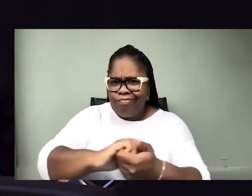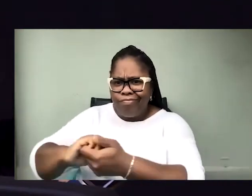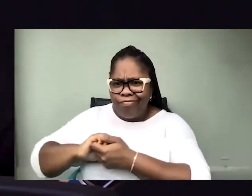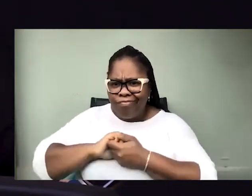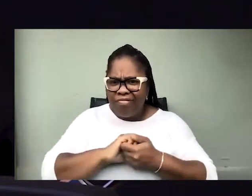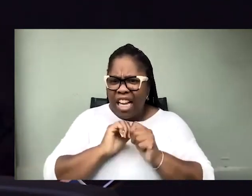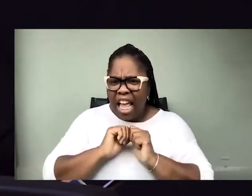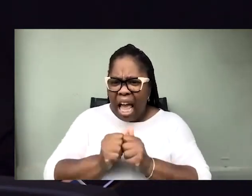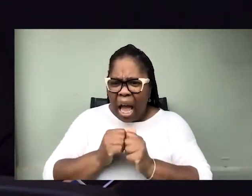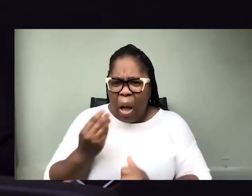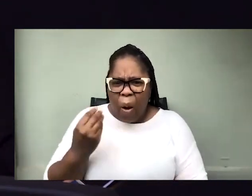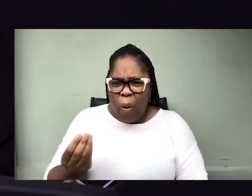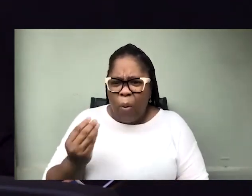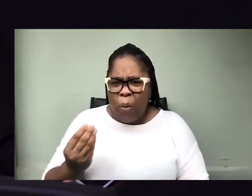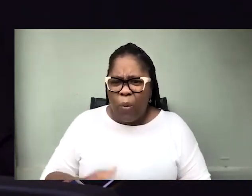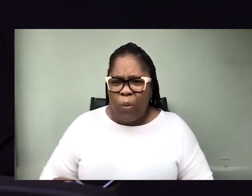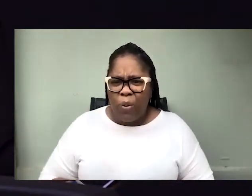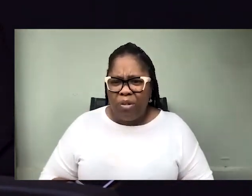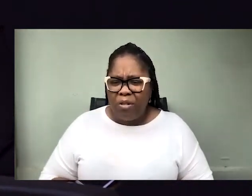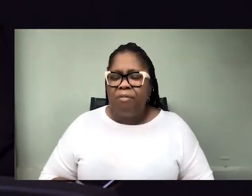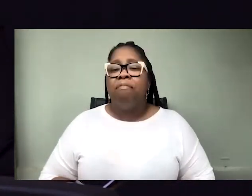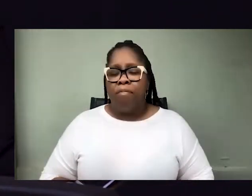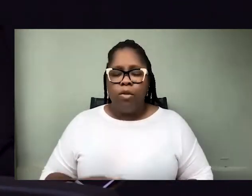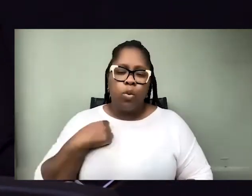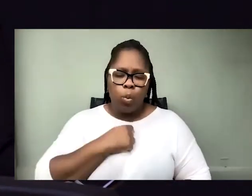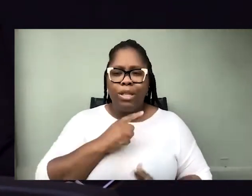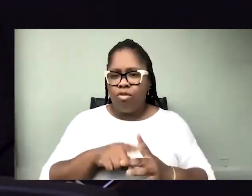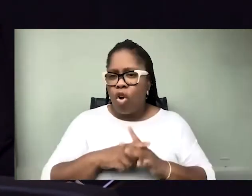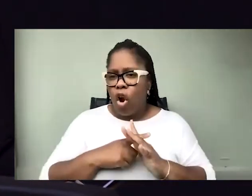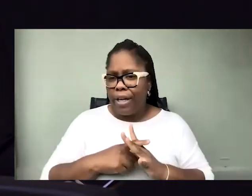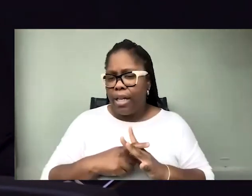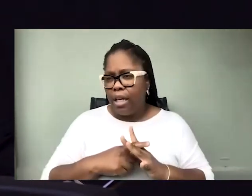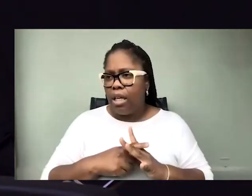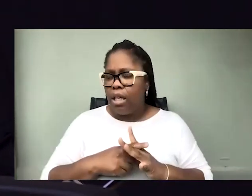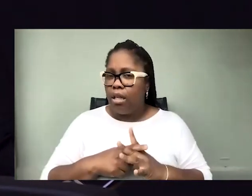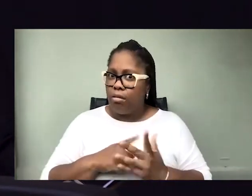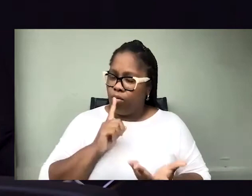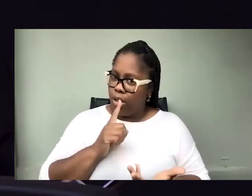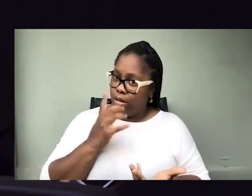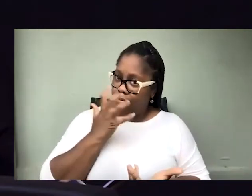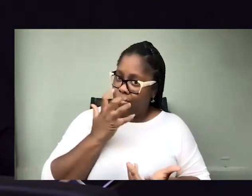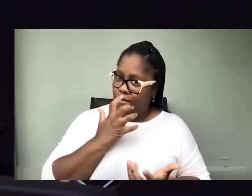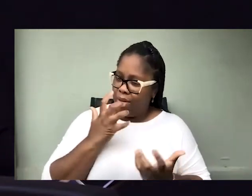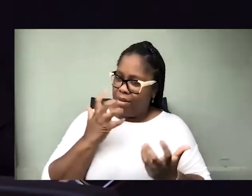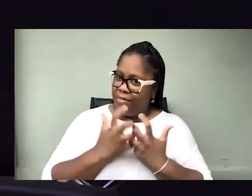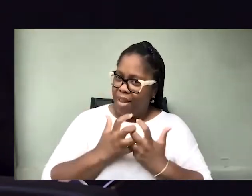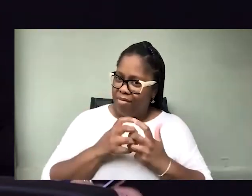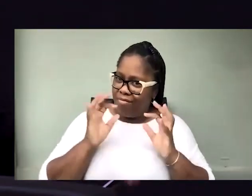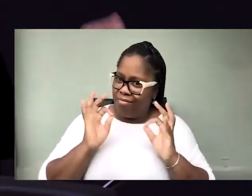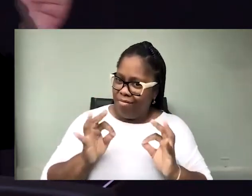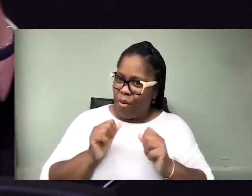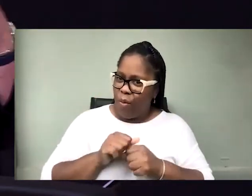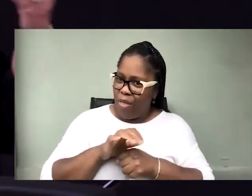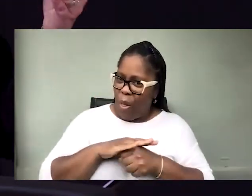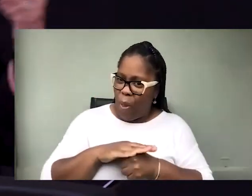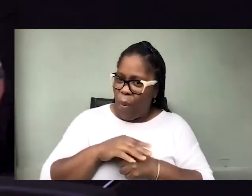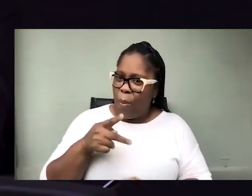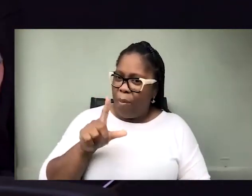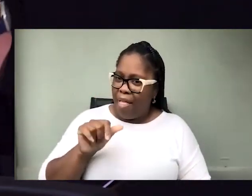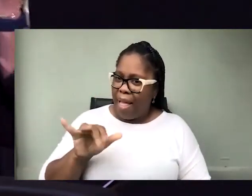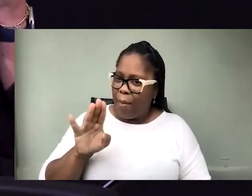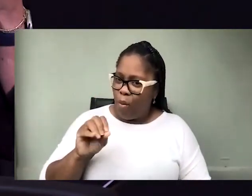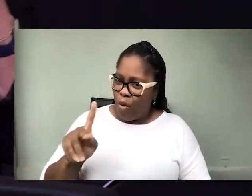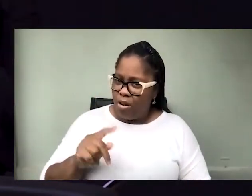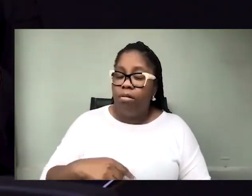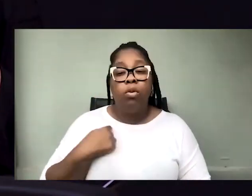together? And so what we started to do, which is amazing that it aligns so well with the local playbook, is we started to set out